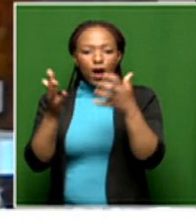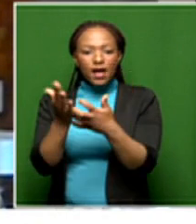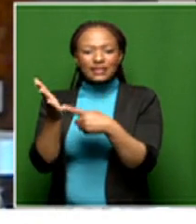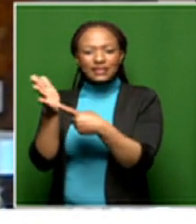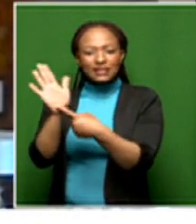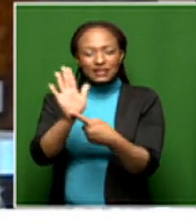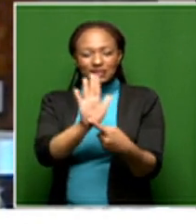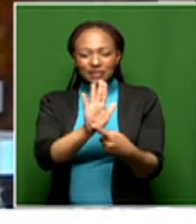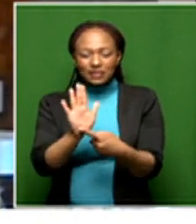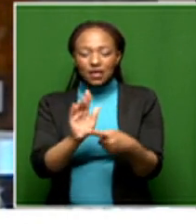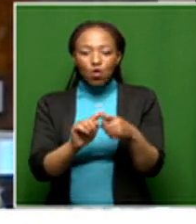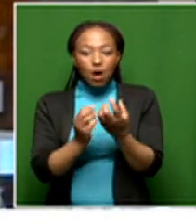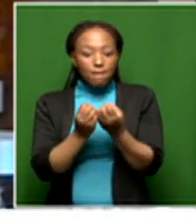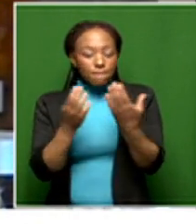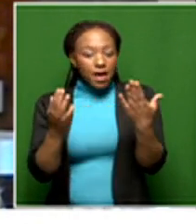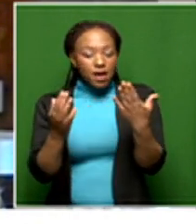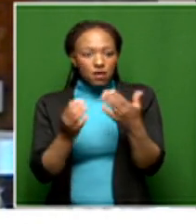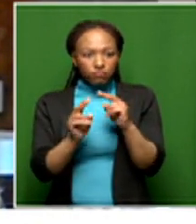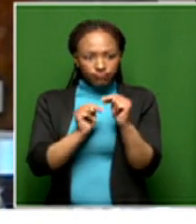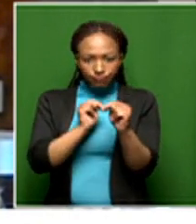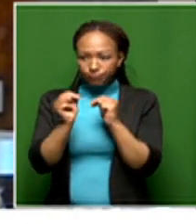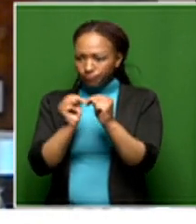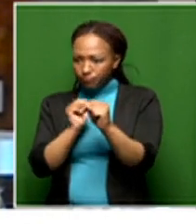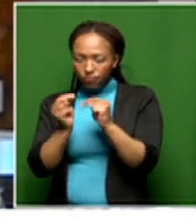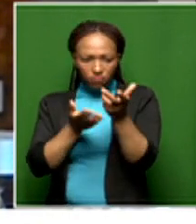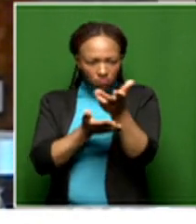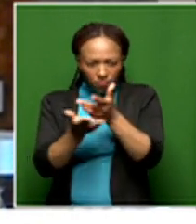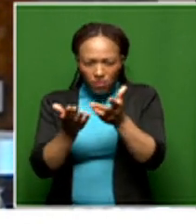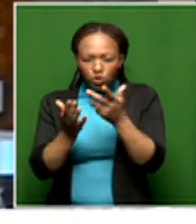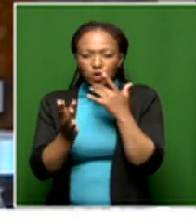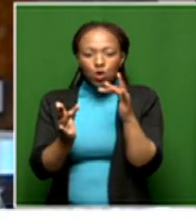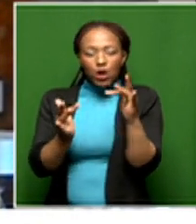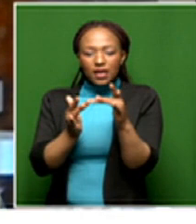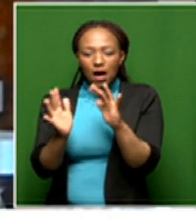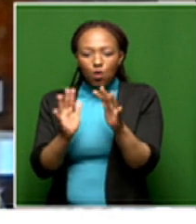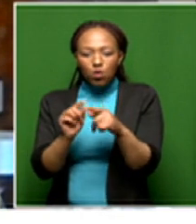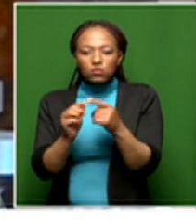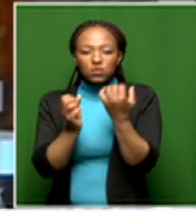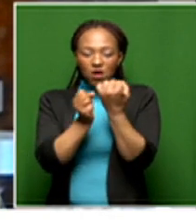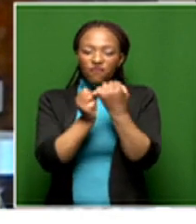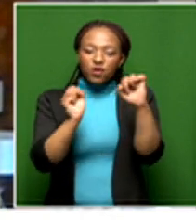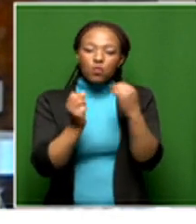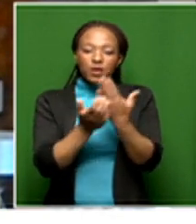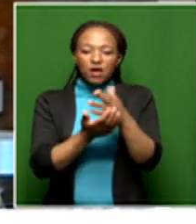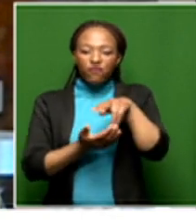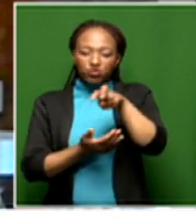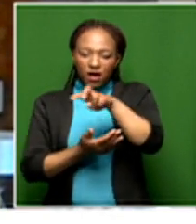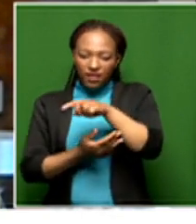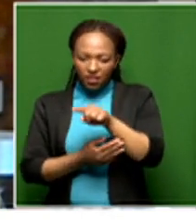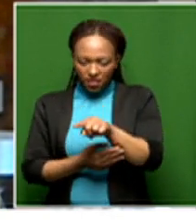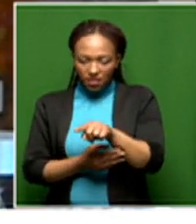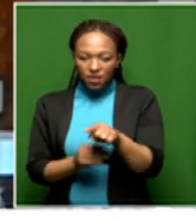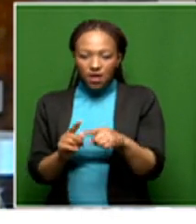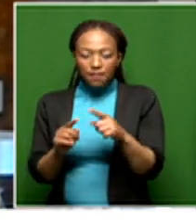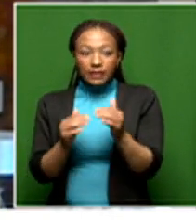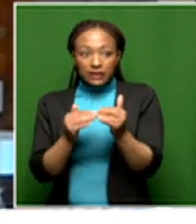of negotiation happening at the back end to make sure we get that network in place so that we can have freedom of travel as well. So it's going to